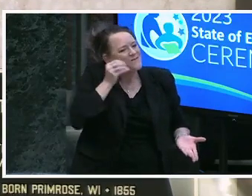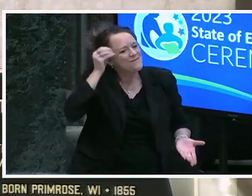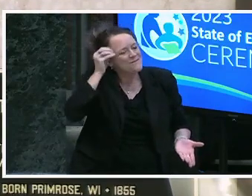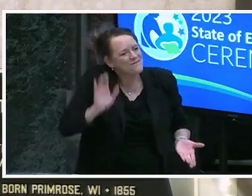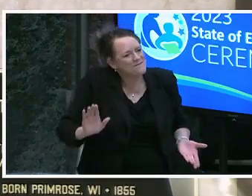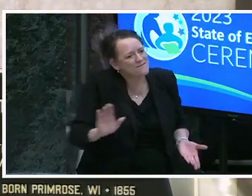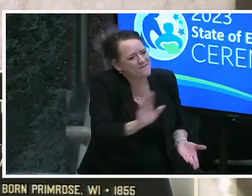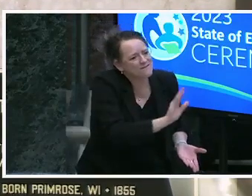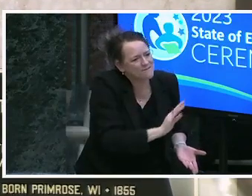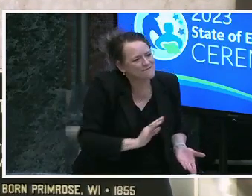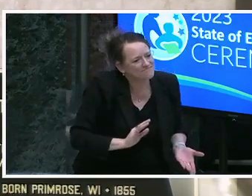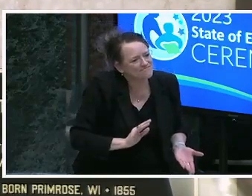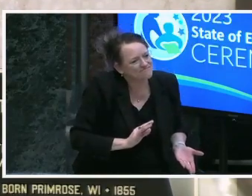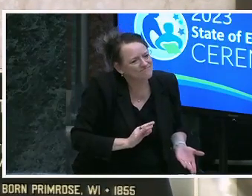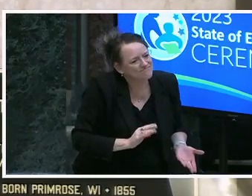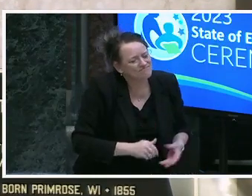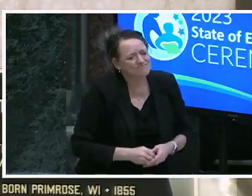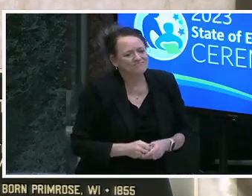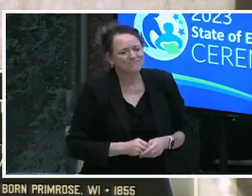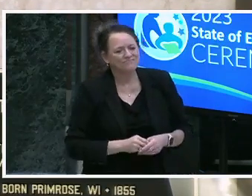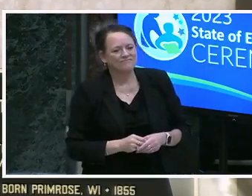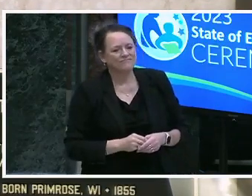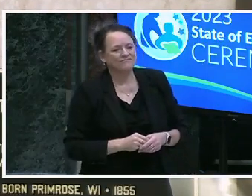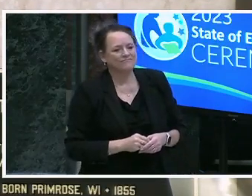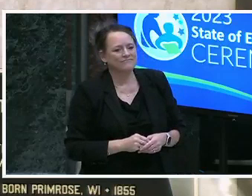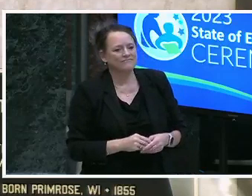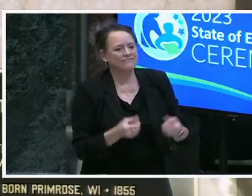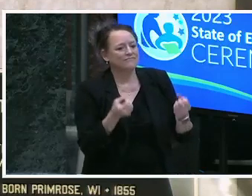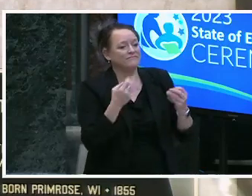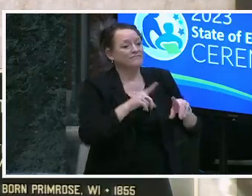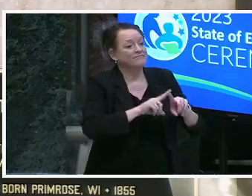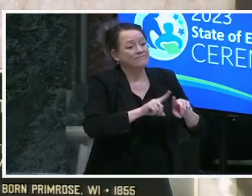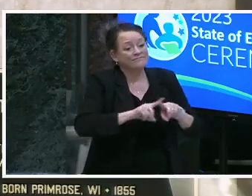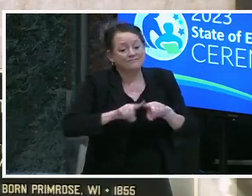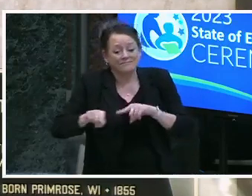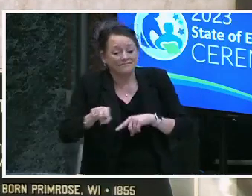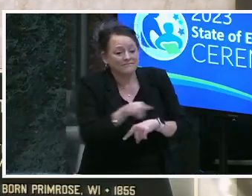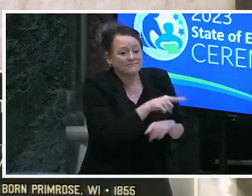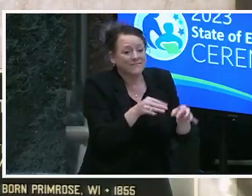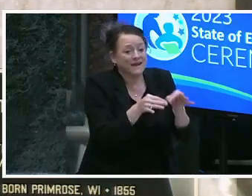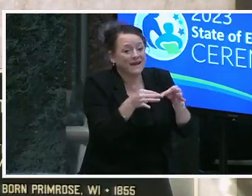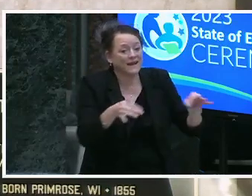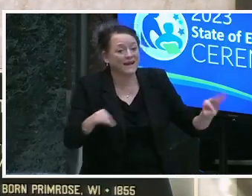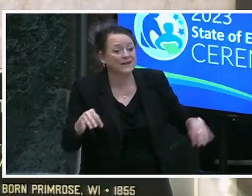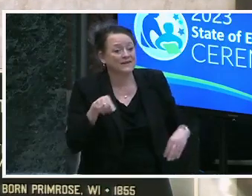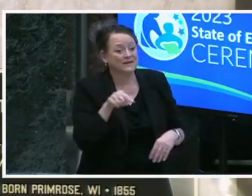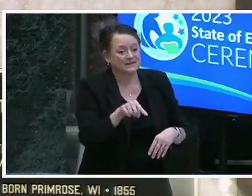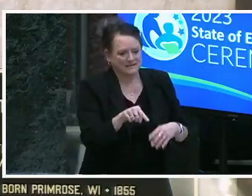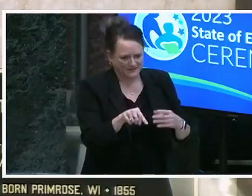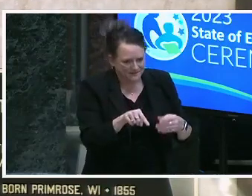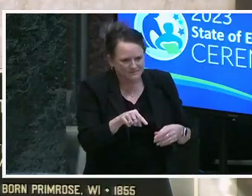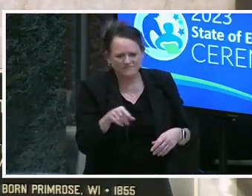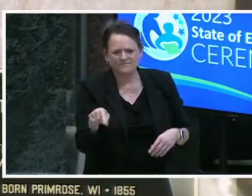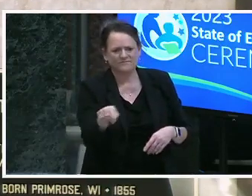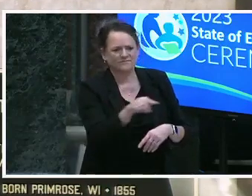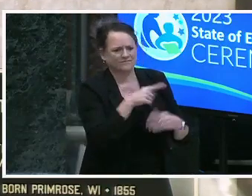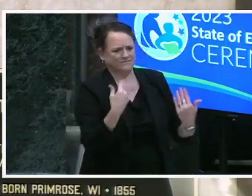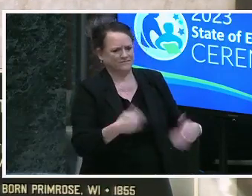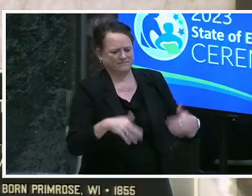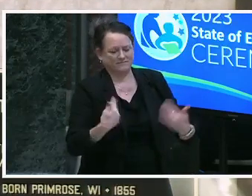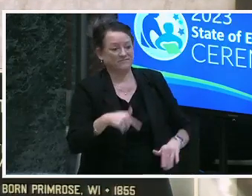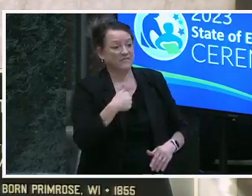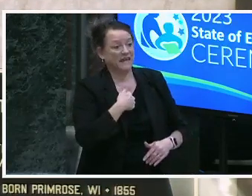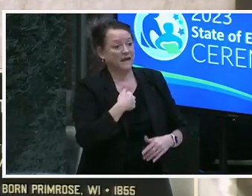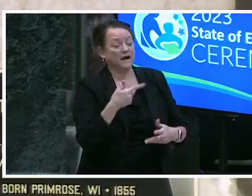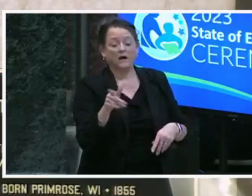Multilingual students and their families enrich our schools and our state with their lessons, both the lessons